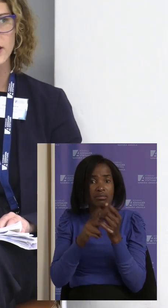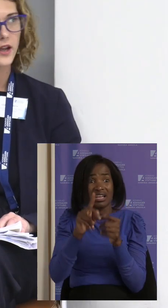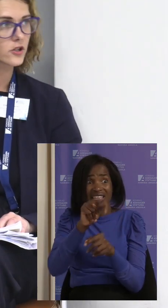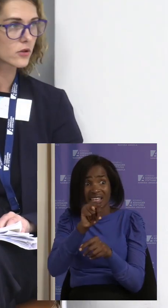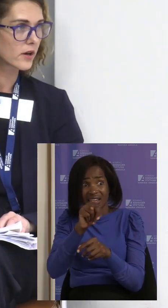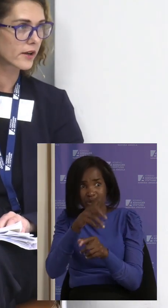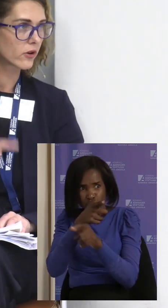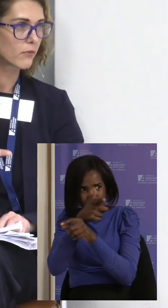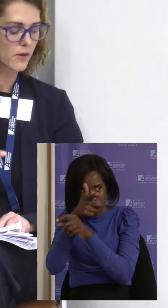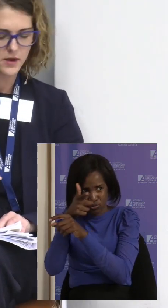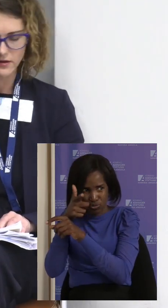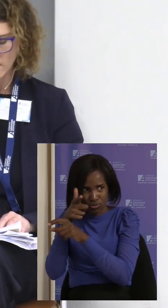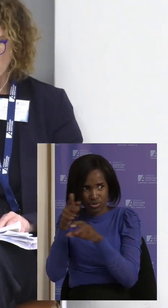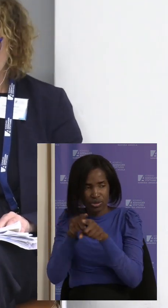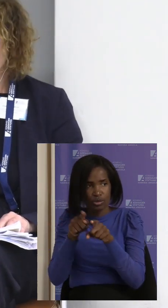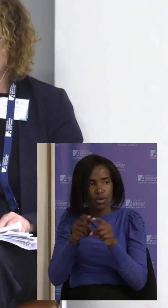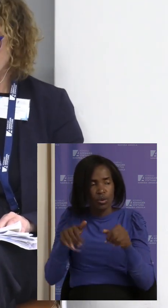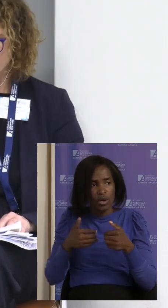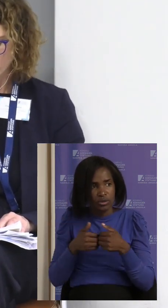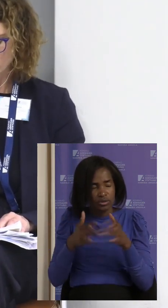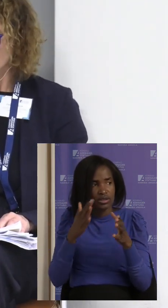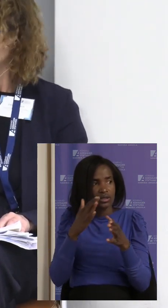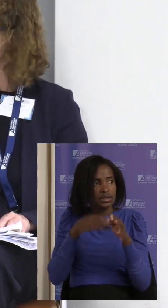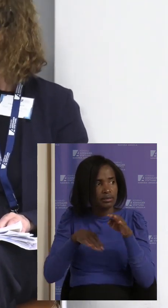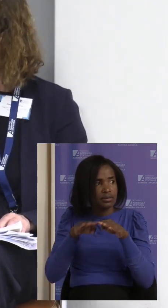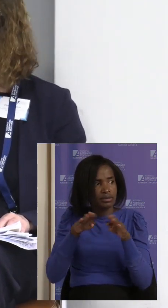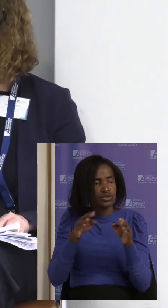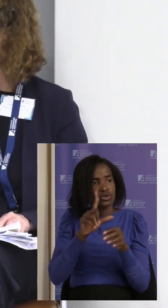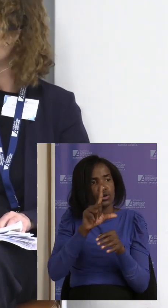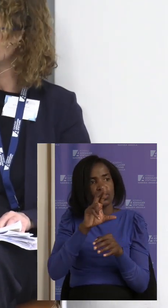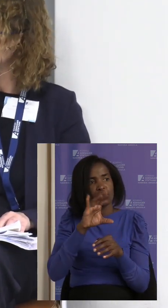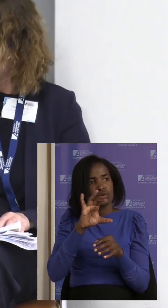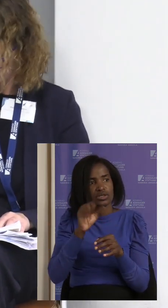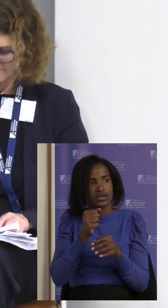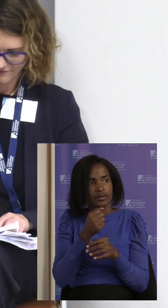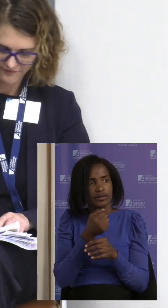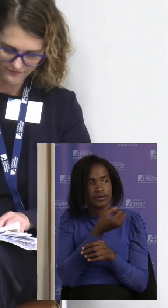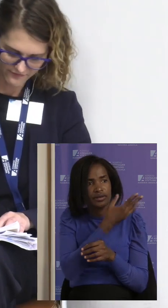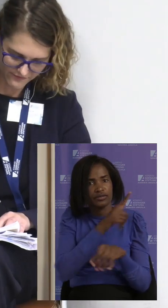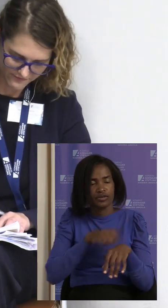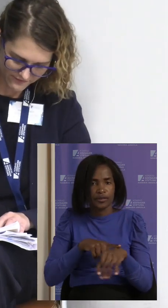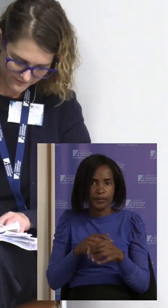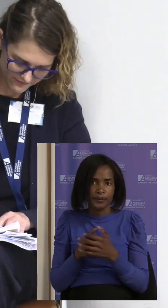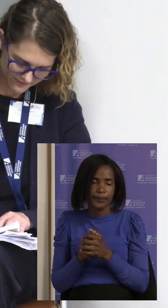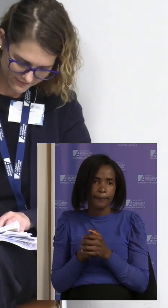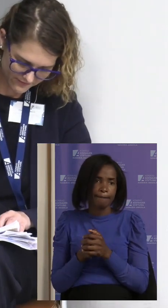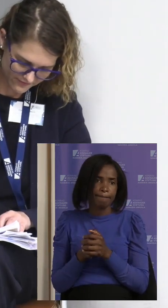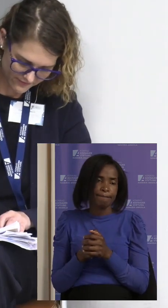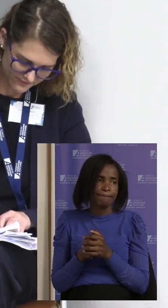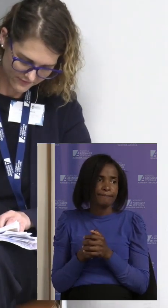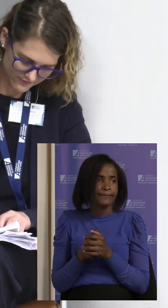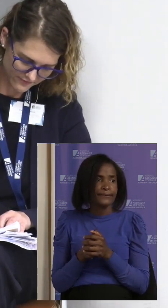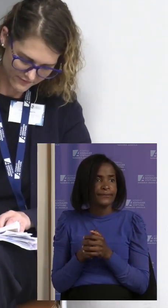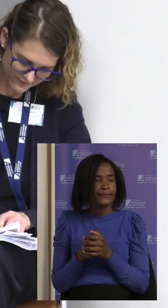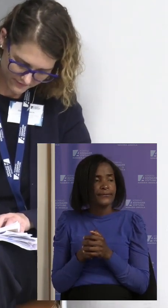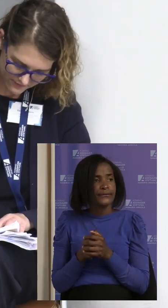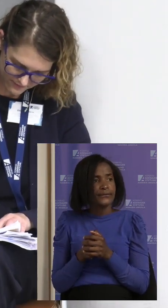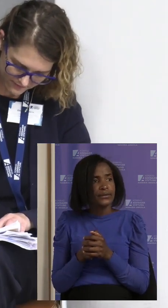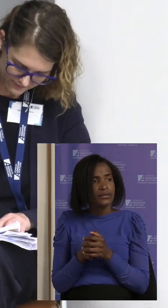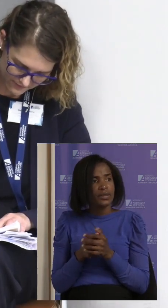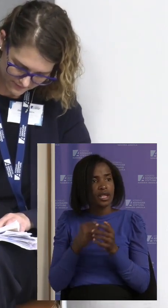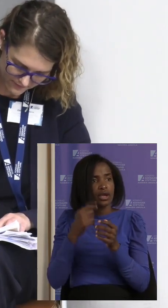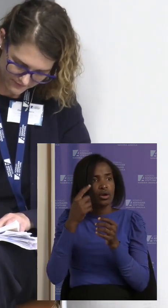take action, we like to implement. So, Lucia, over to you. Okay, thank you. I think from my side, very briefly, is we